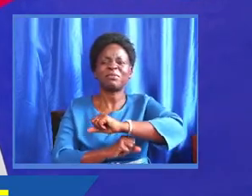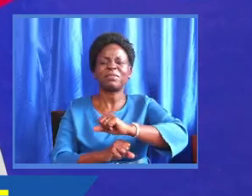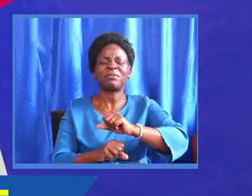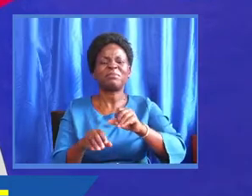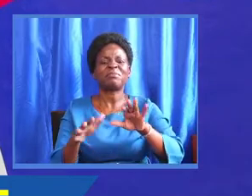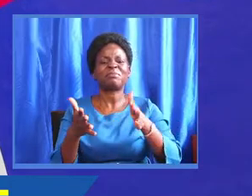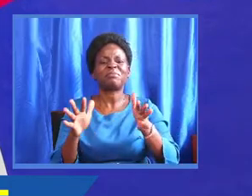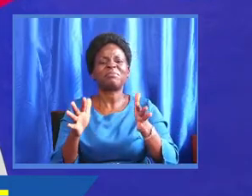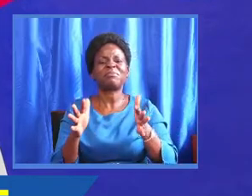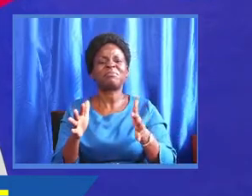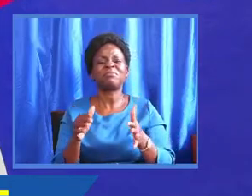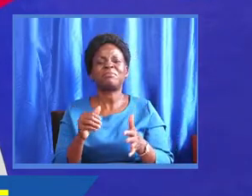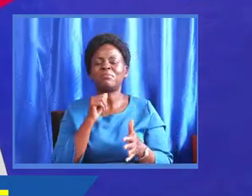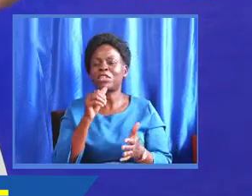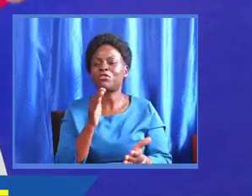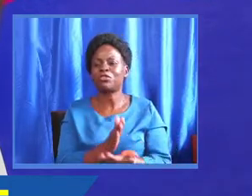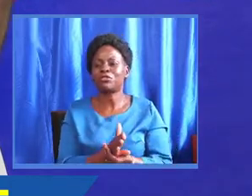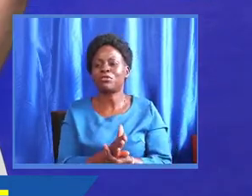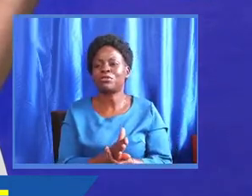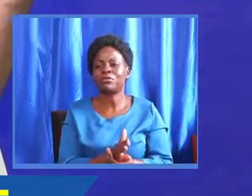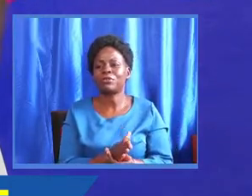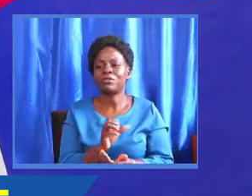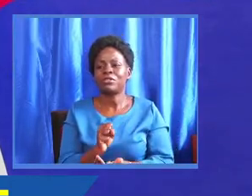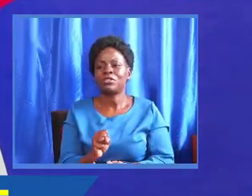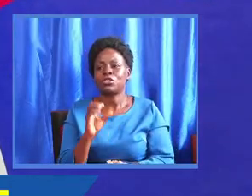philosophical, but not real. So,